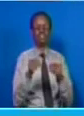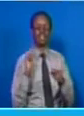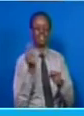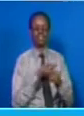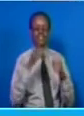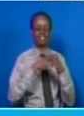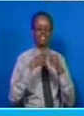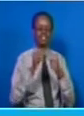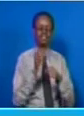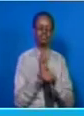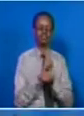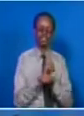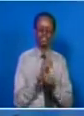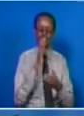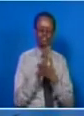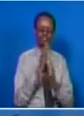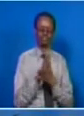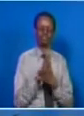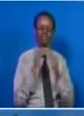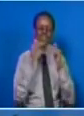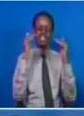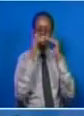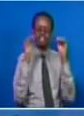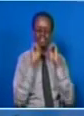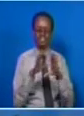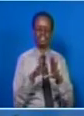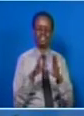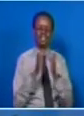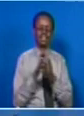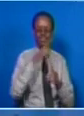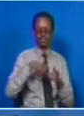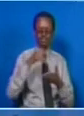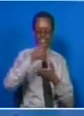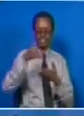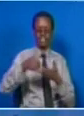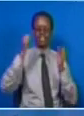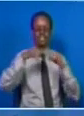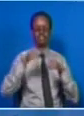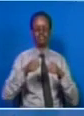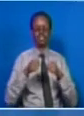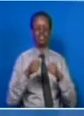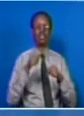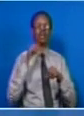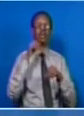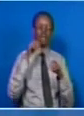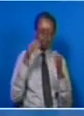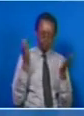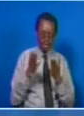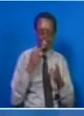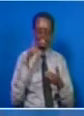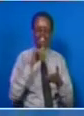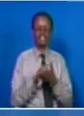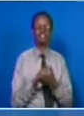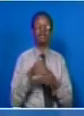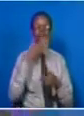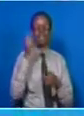waiting 90 minutes. That was unfair. And we signed a document that says, unless the debate is restructured to at least be equitable to us, we will not